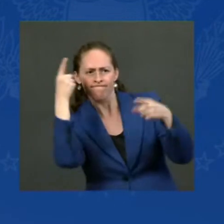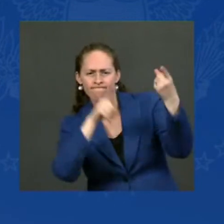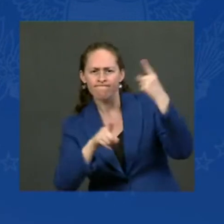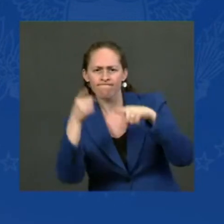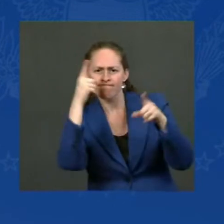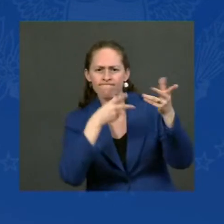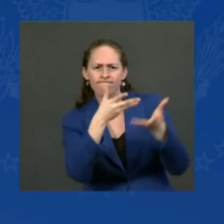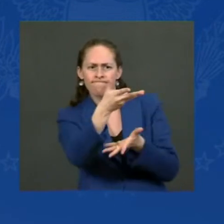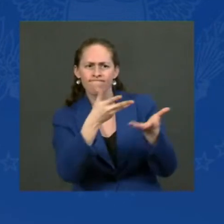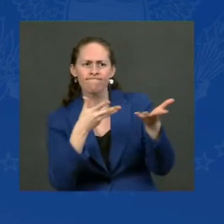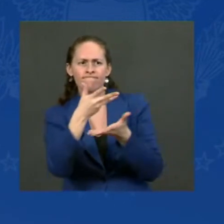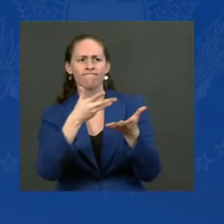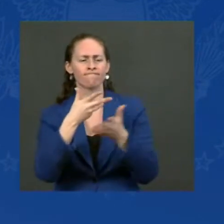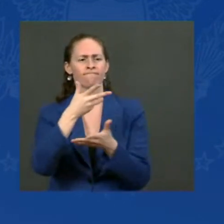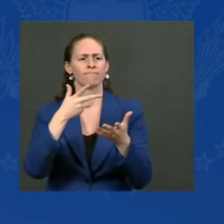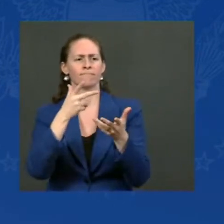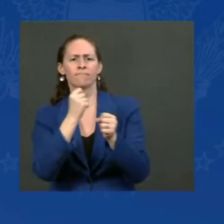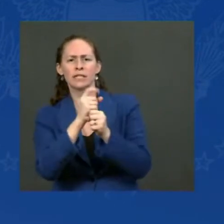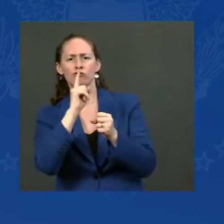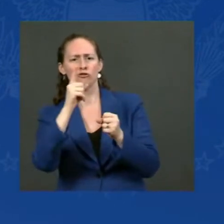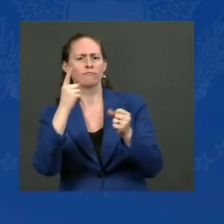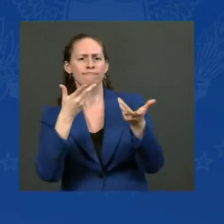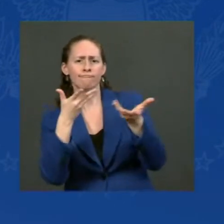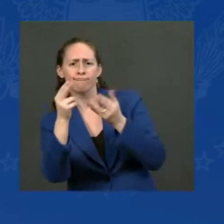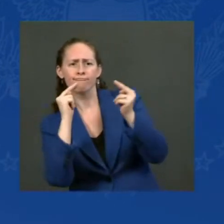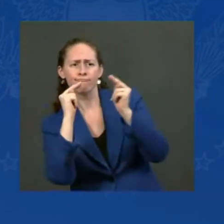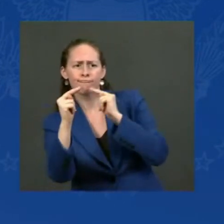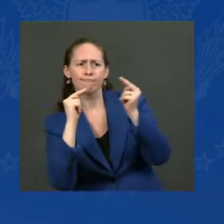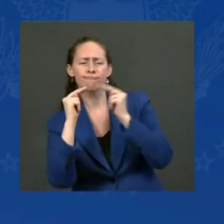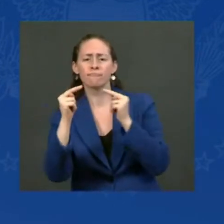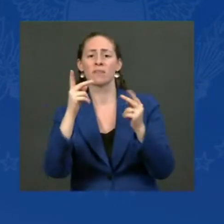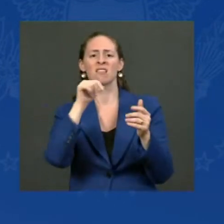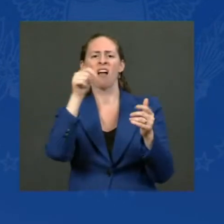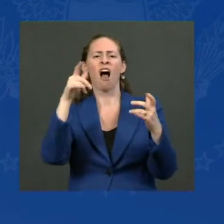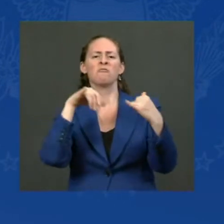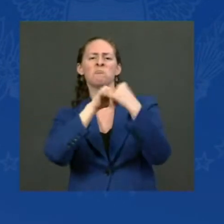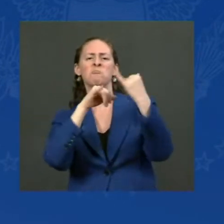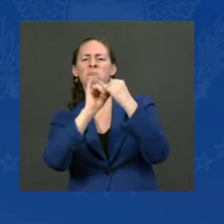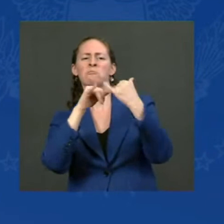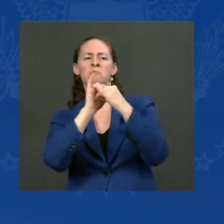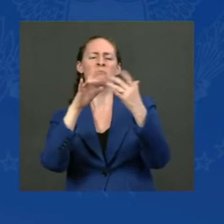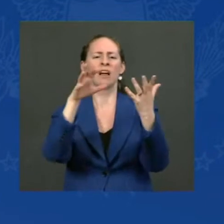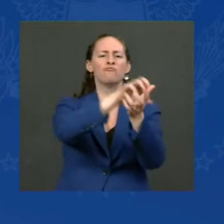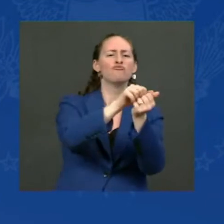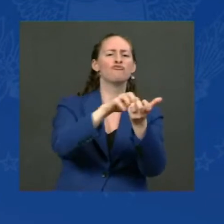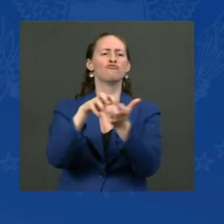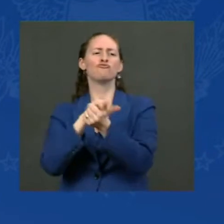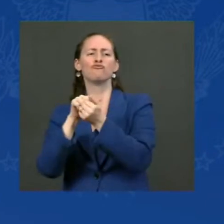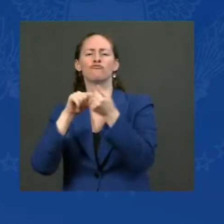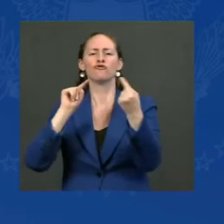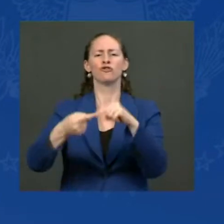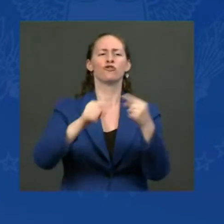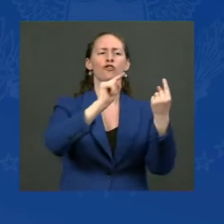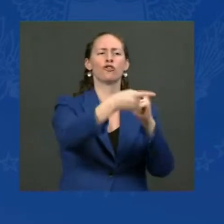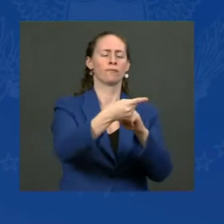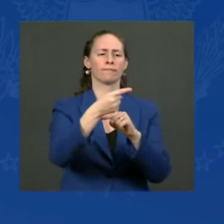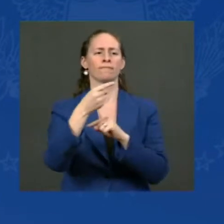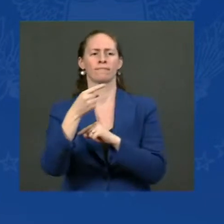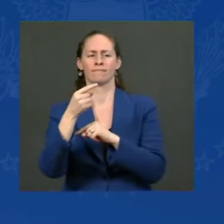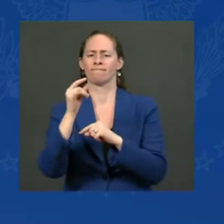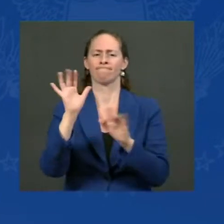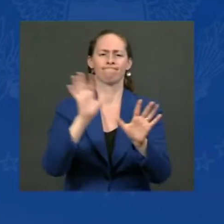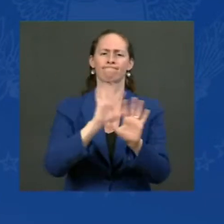not violence, as a tool of first resort, to manage tensions around the world, must seek a